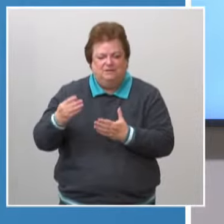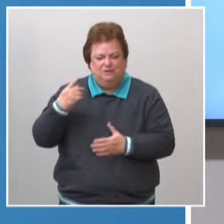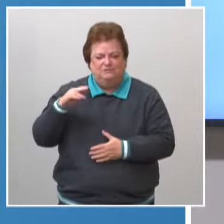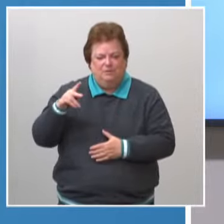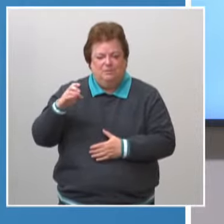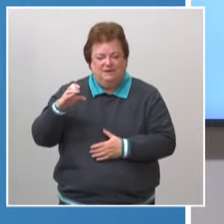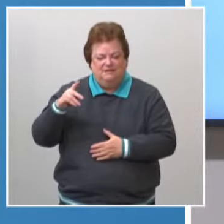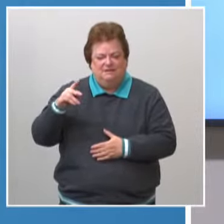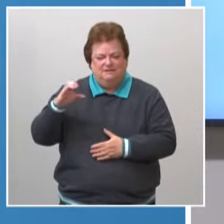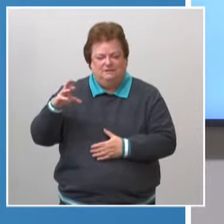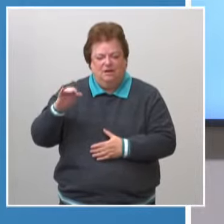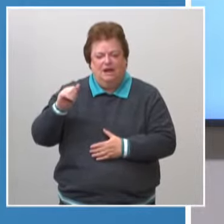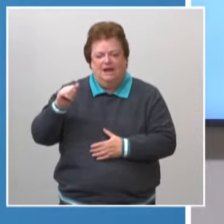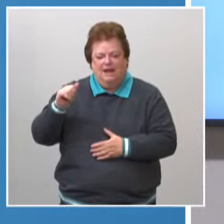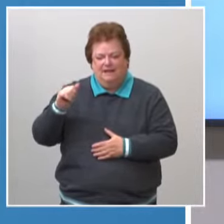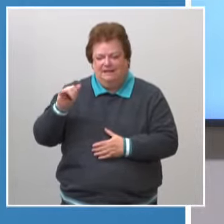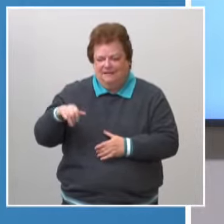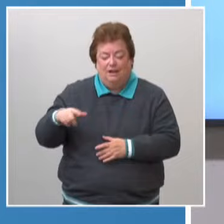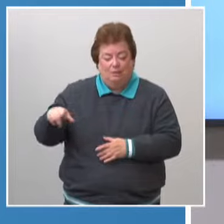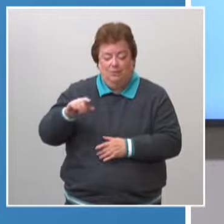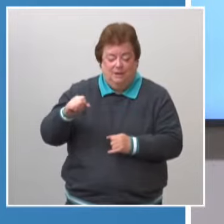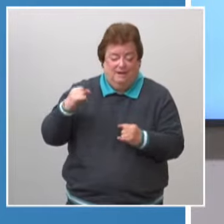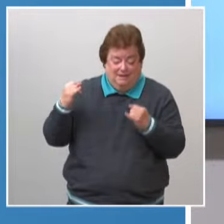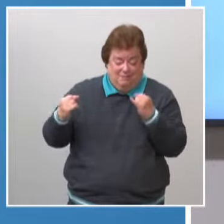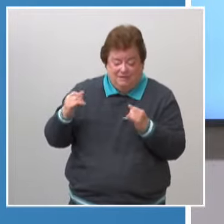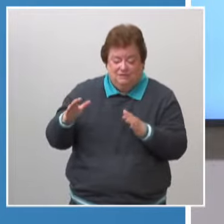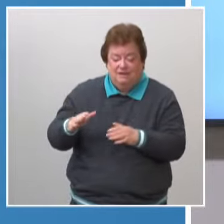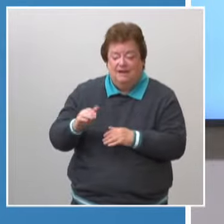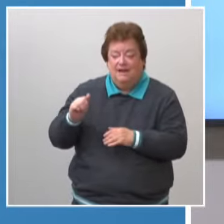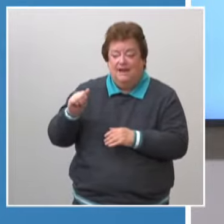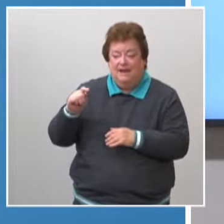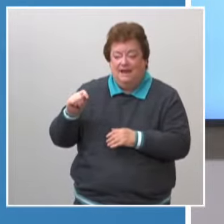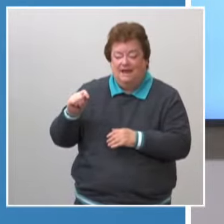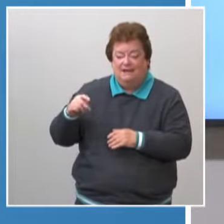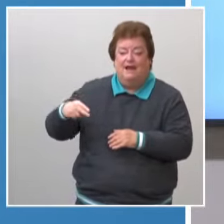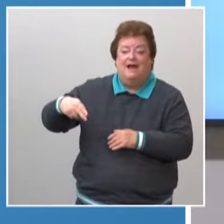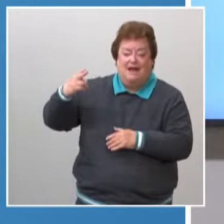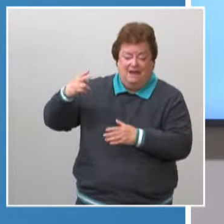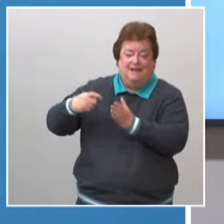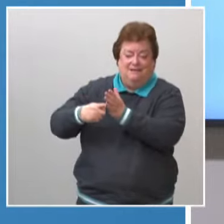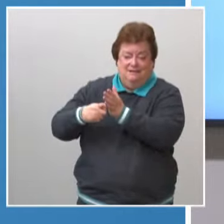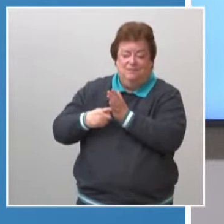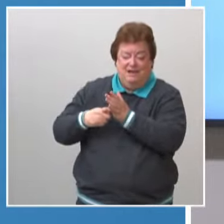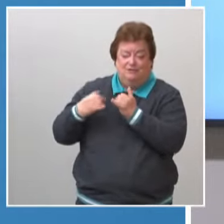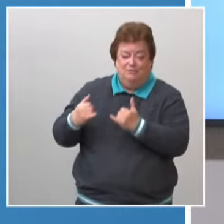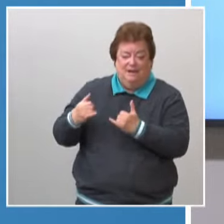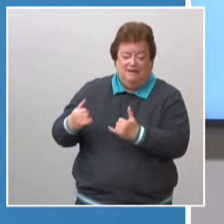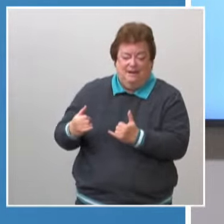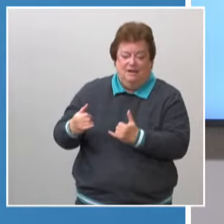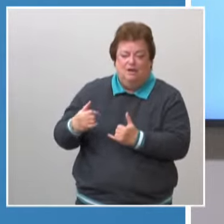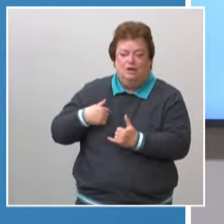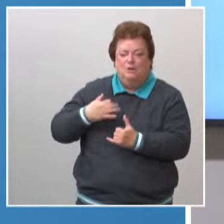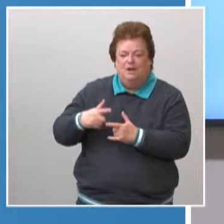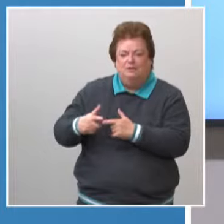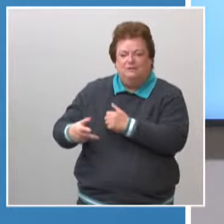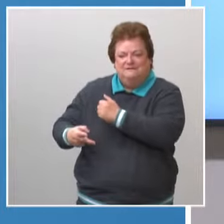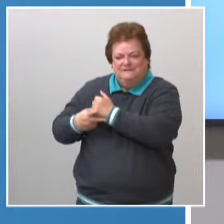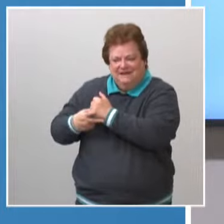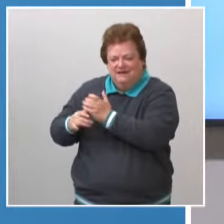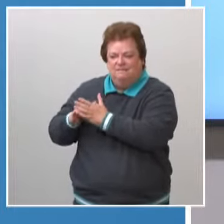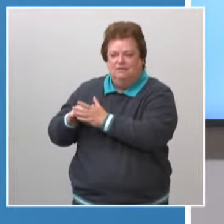test are, as everyone can imagine, at very high demand. So we want to save those tests